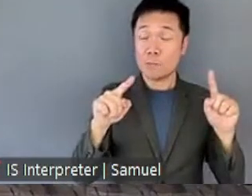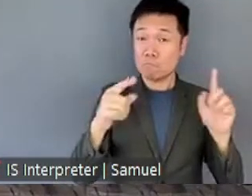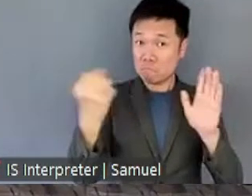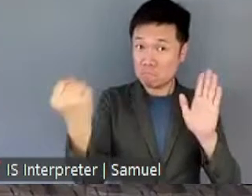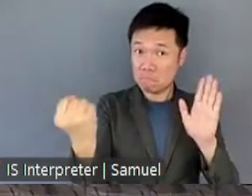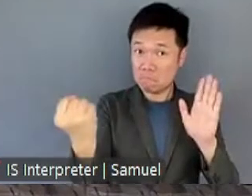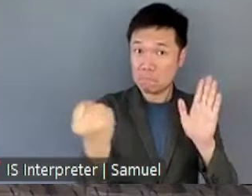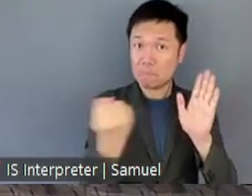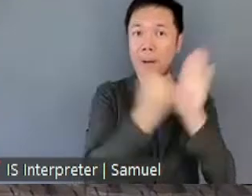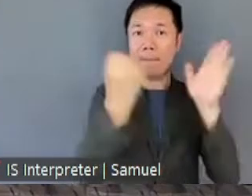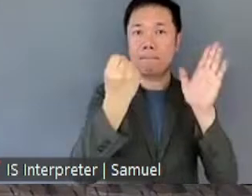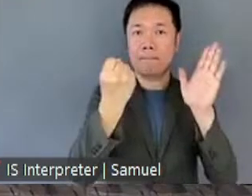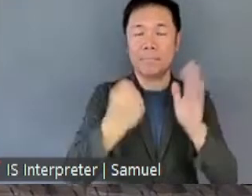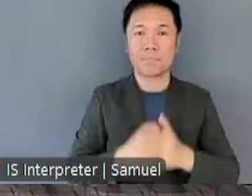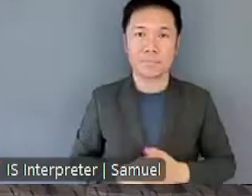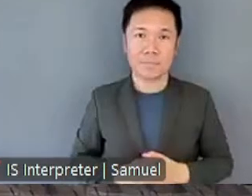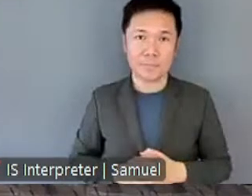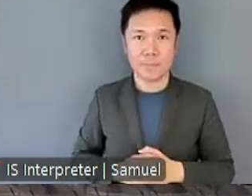adopted.